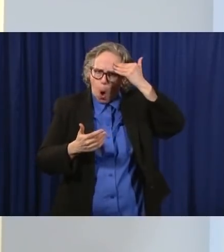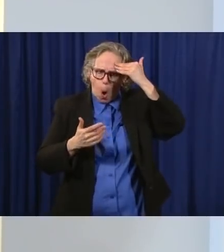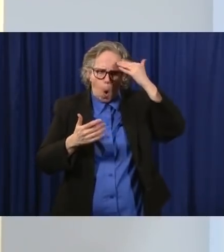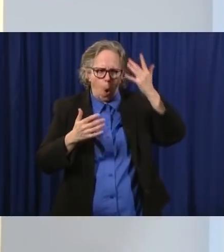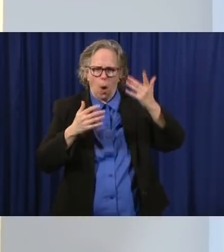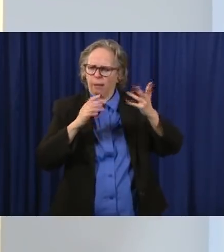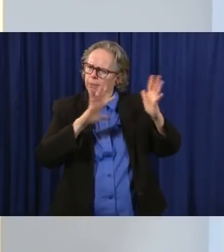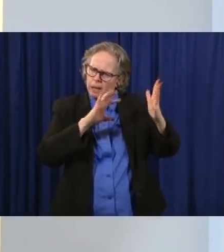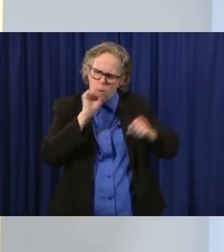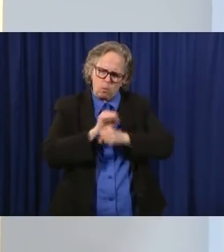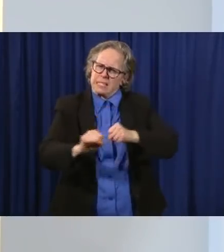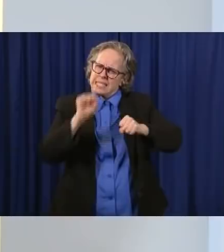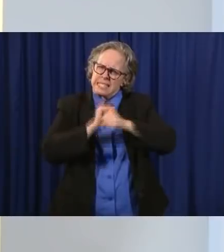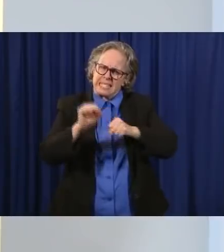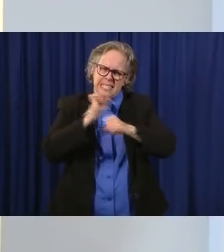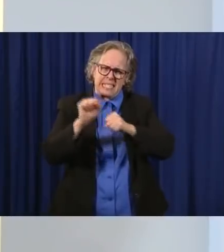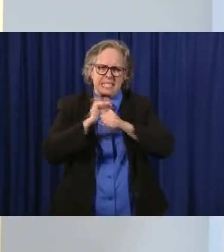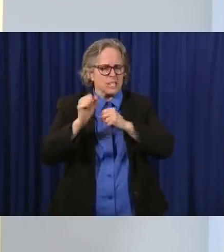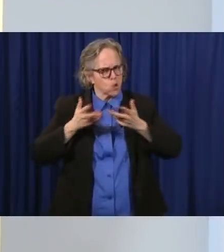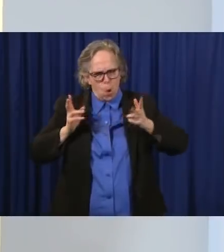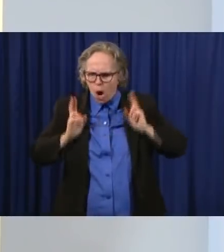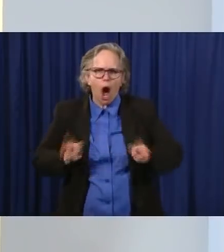it better, but it's not